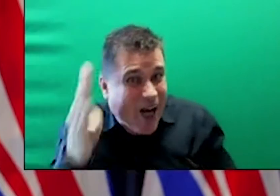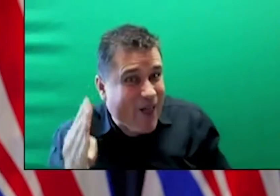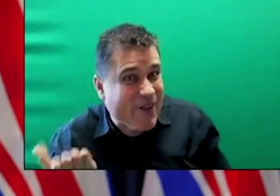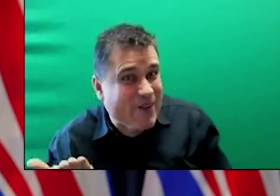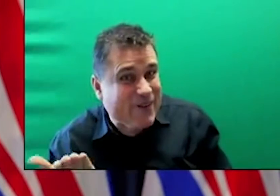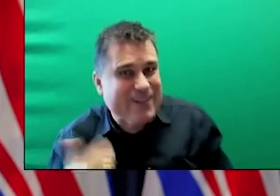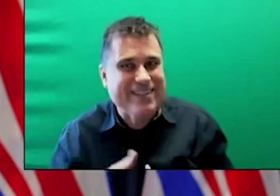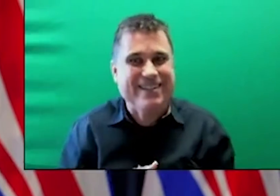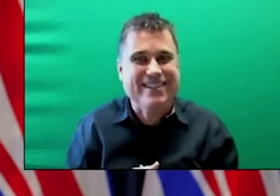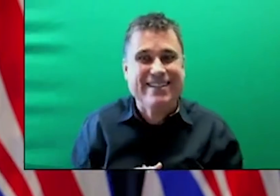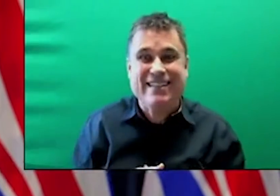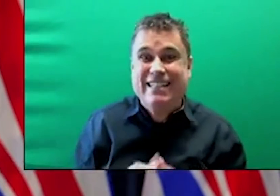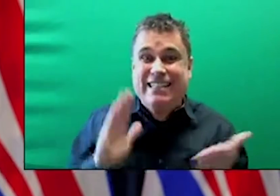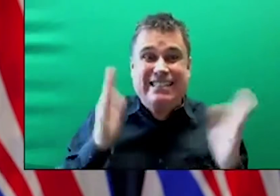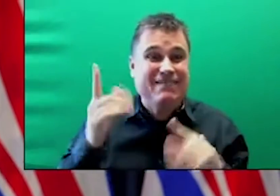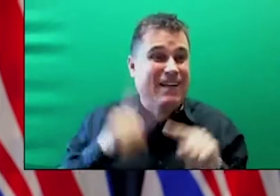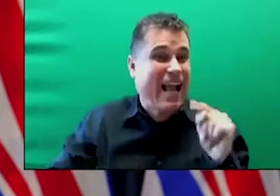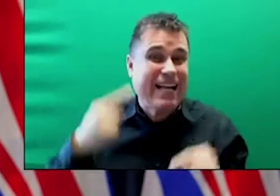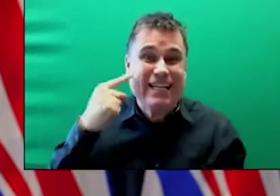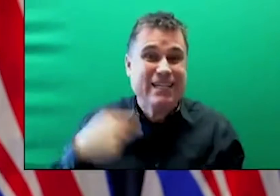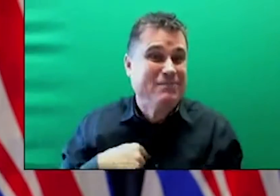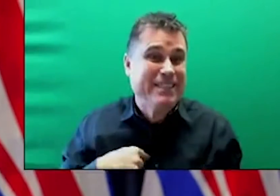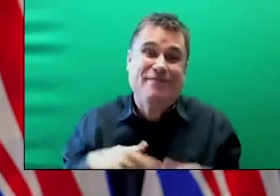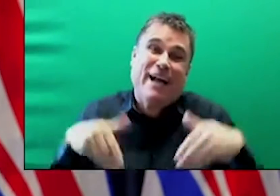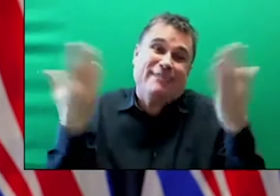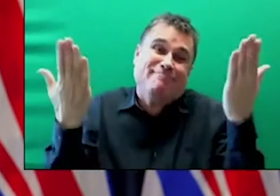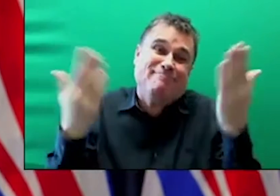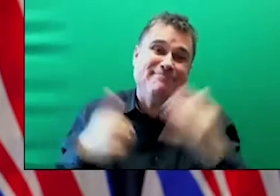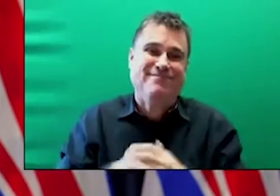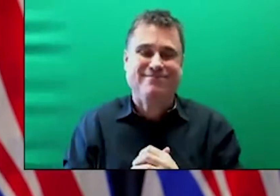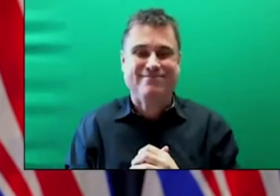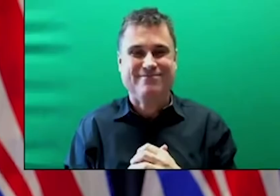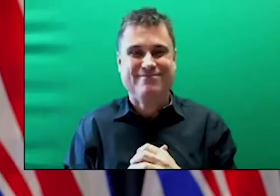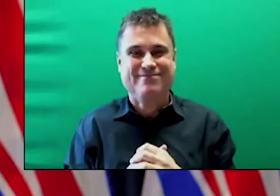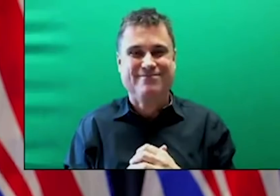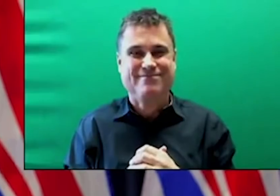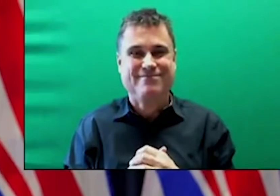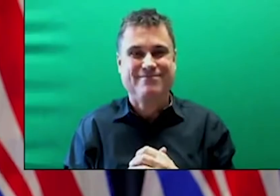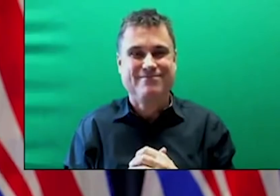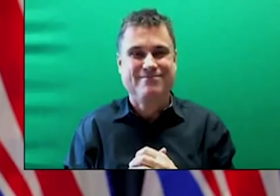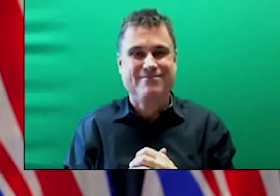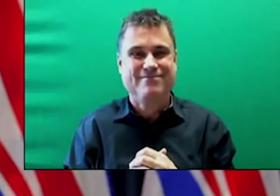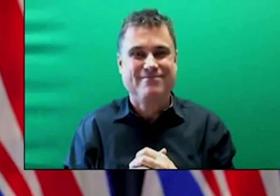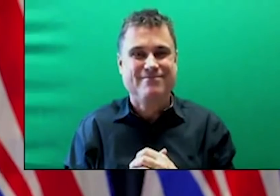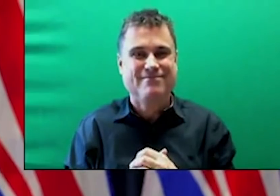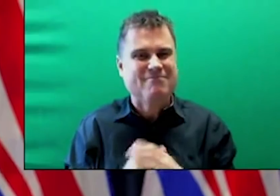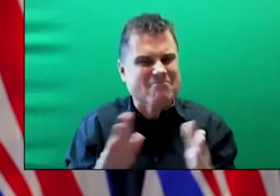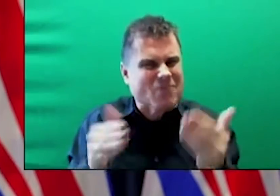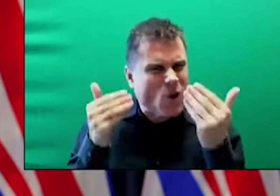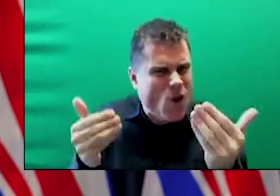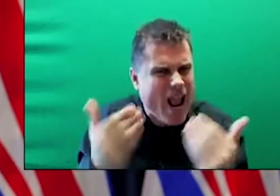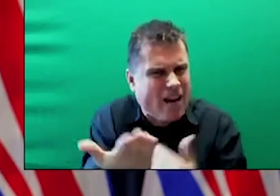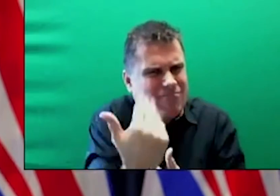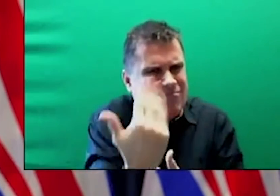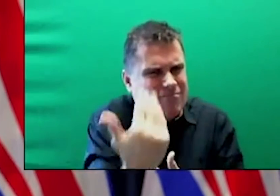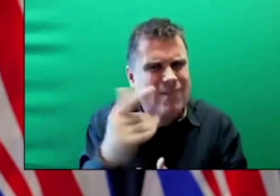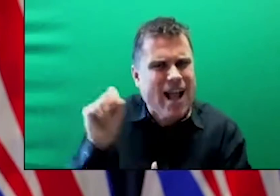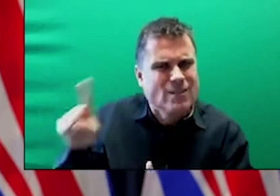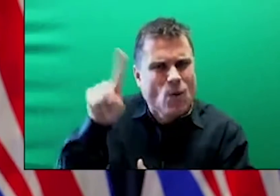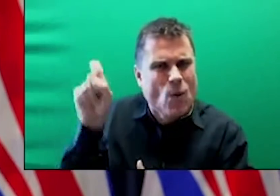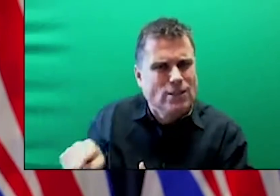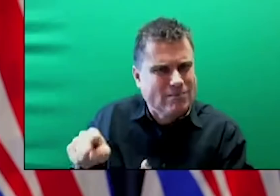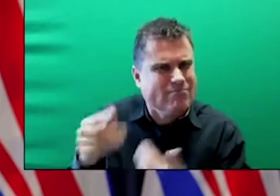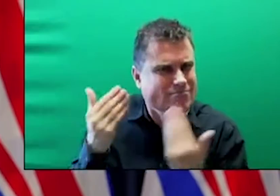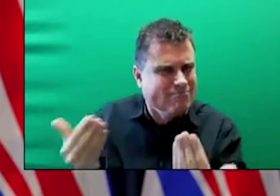major airport in Manitoba. I've certainly been working with Premier Pallister and other premiers across the country on travel